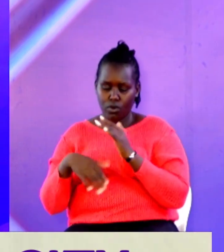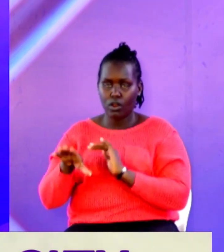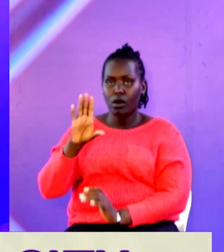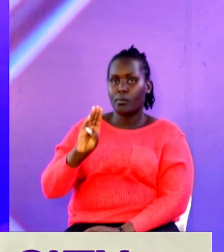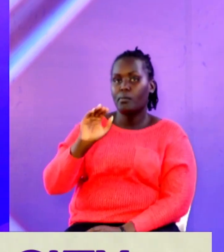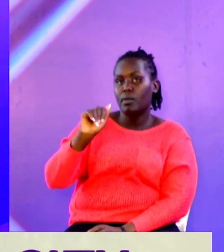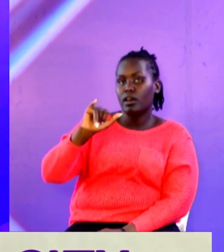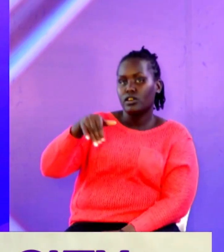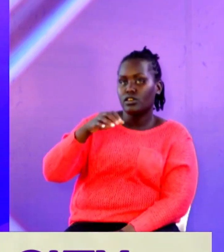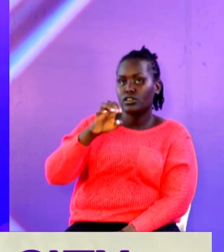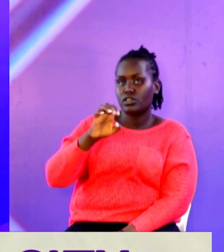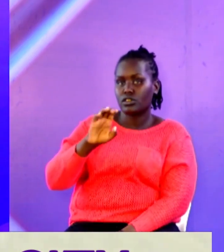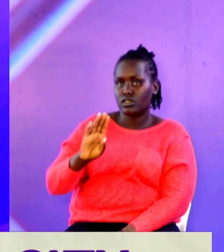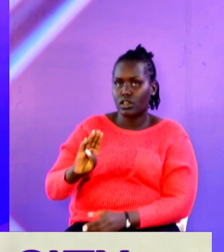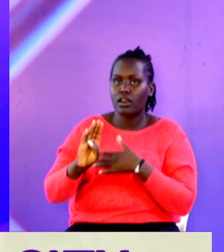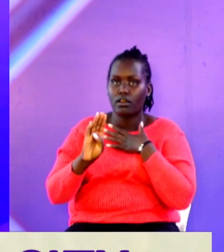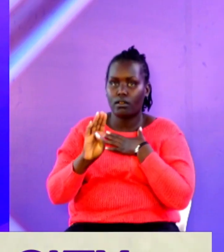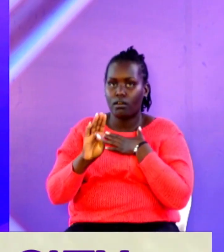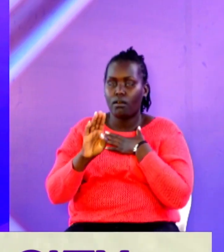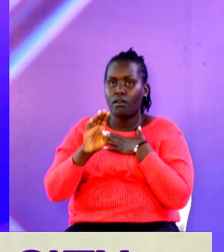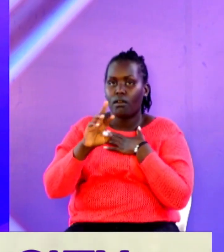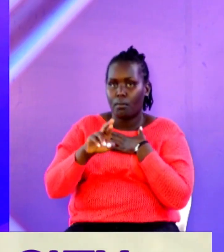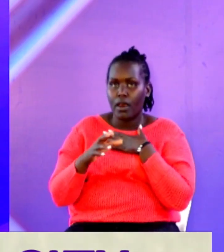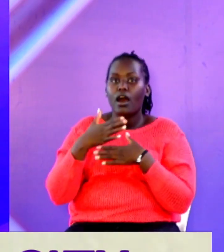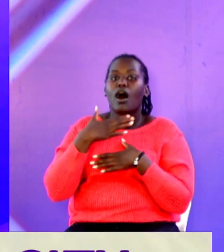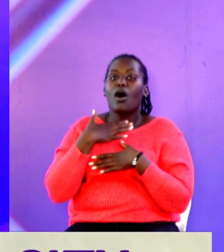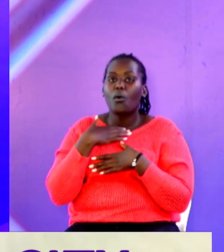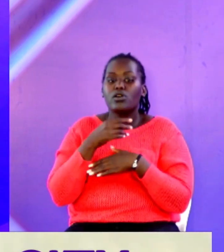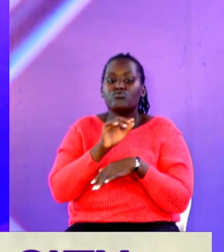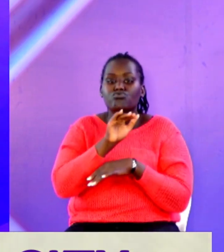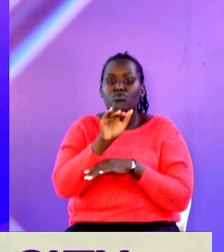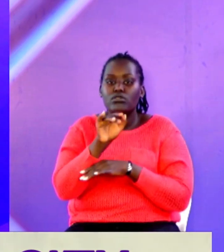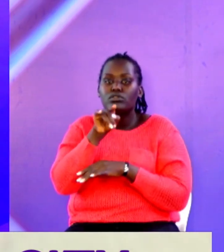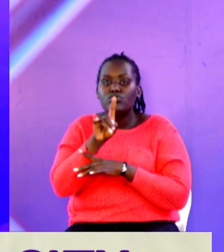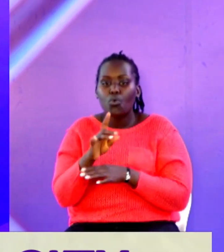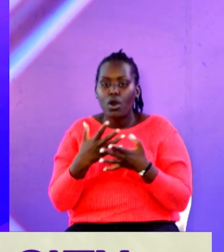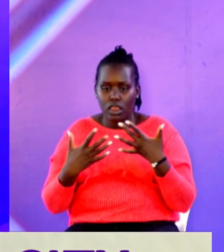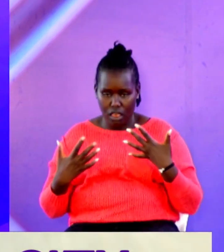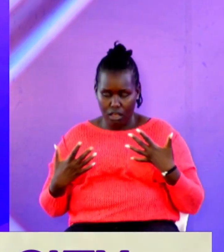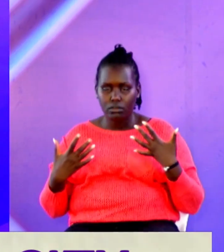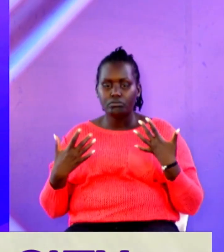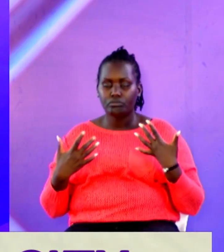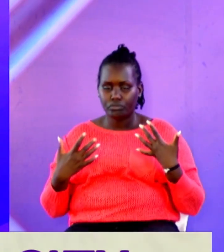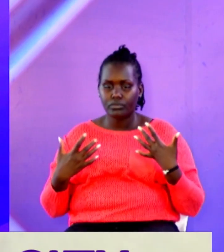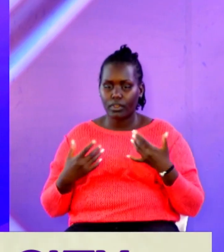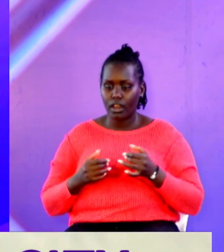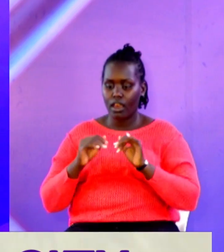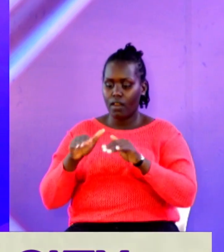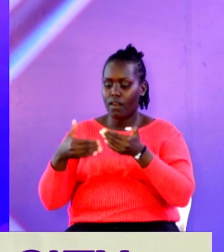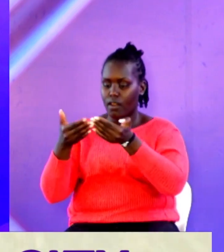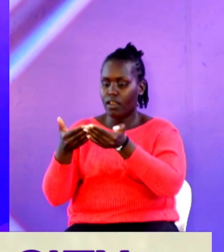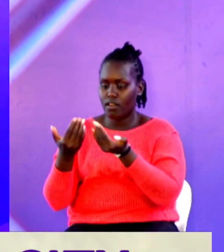Bajaber being injured, I would like you to ask you one thing. Give us